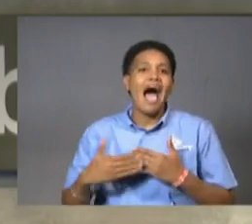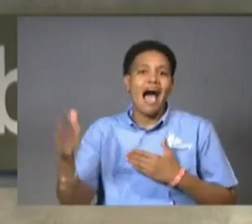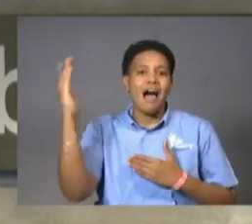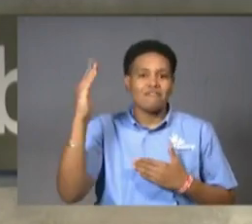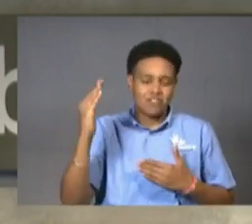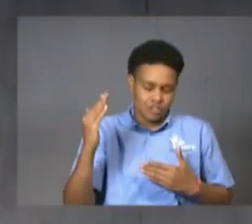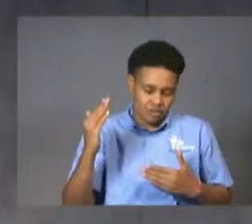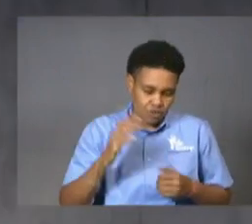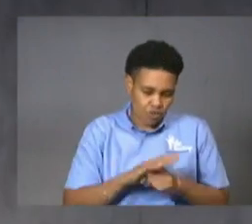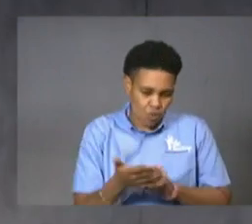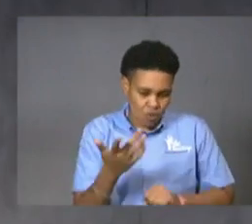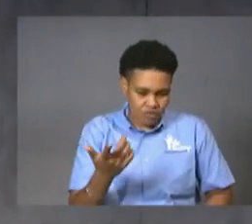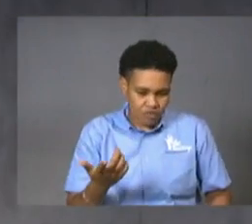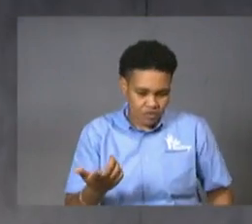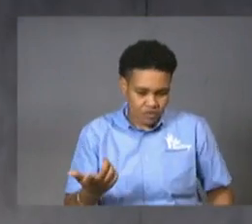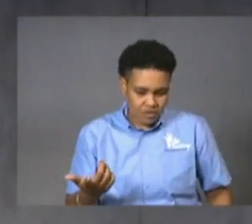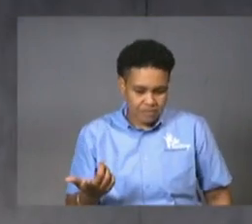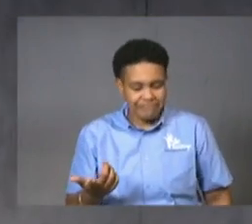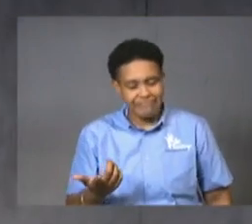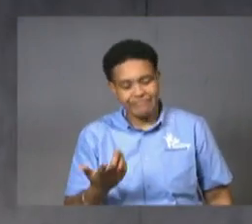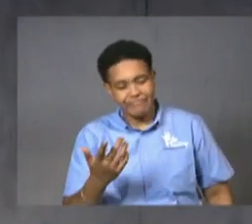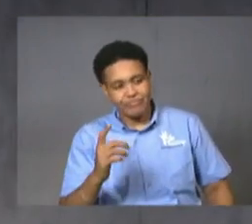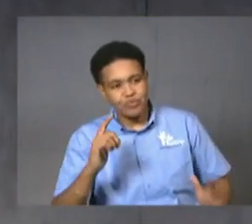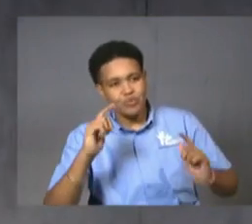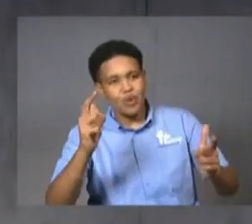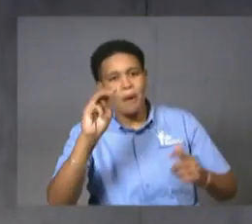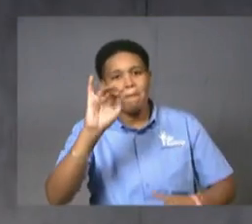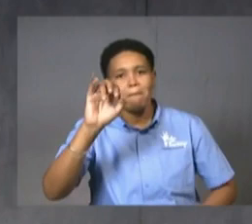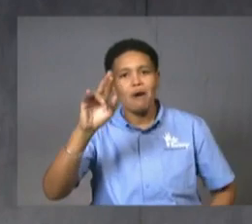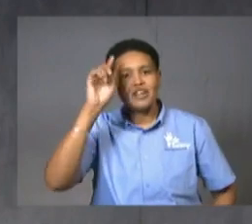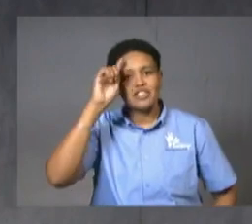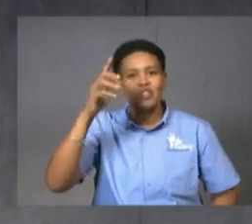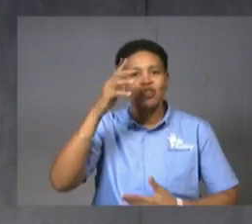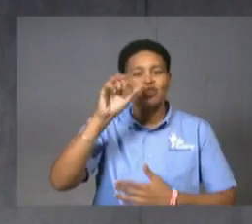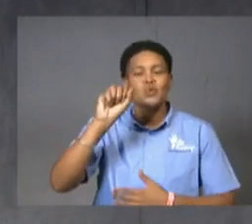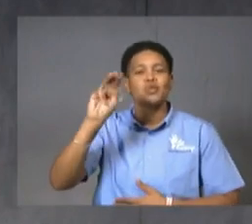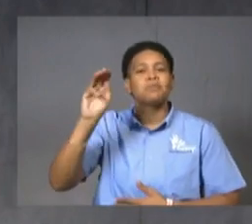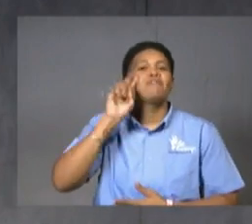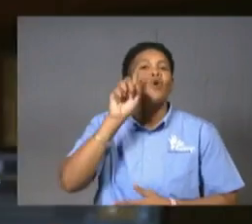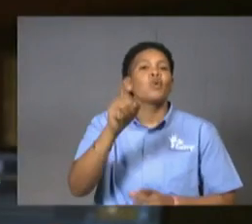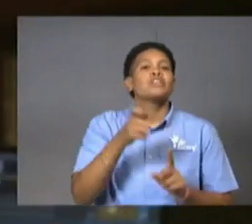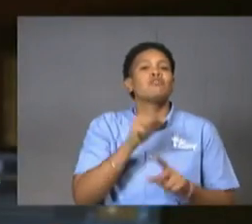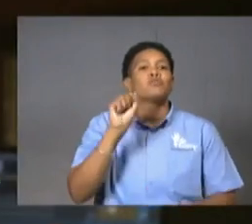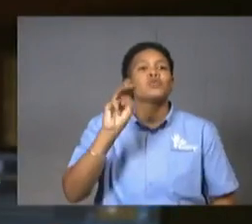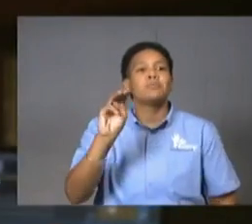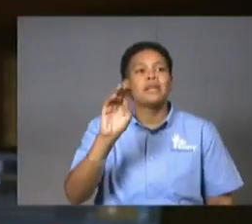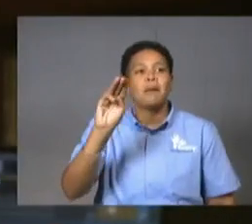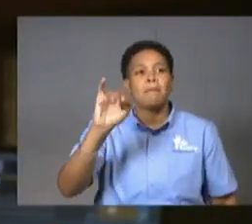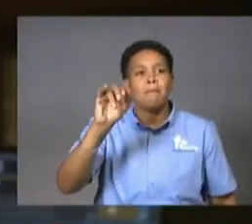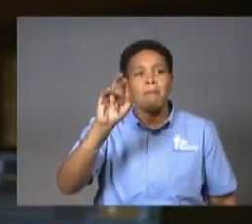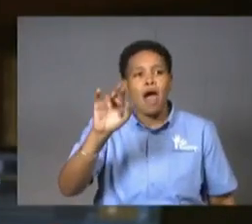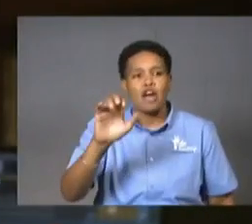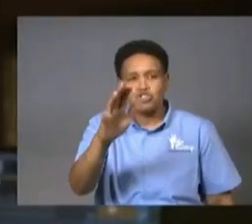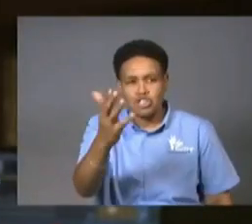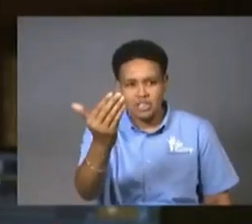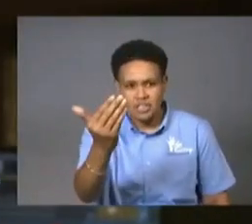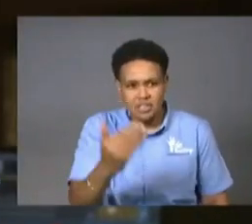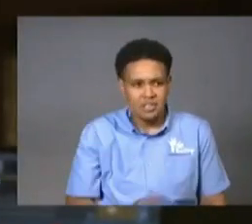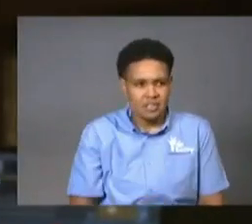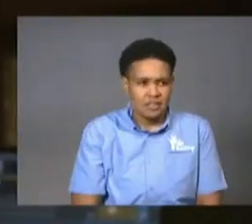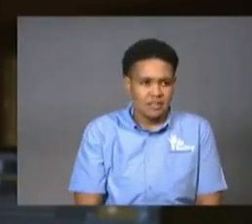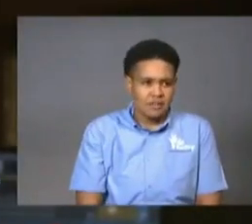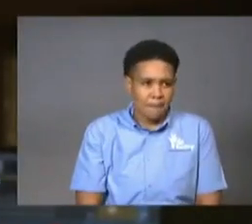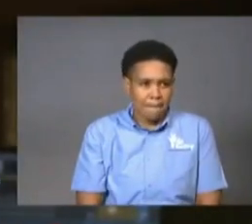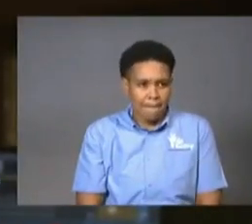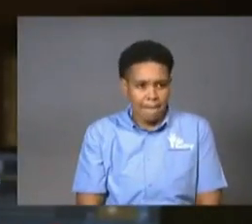Let's now go to Marjorie Gordon in the social media unit for a question from social media. Marjorie? Okay, what's being asked? This question